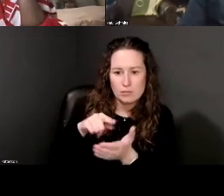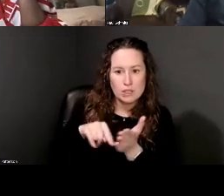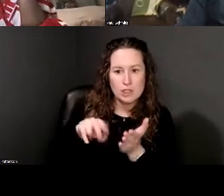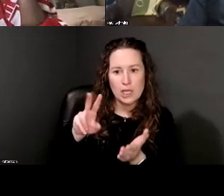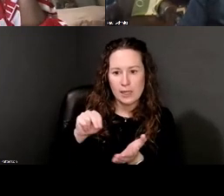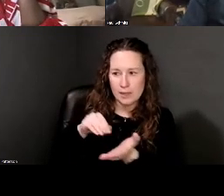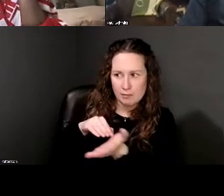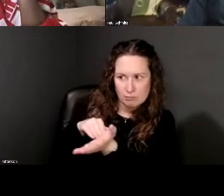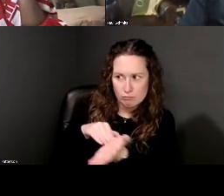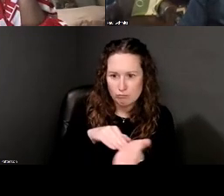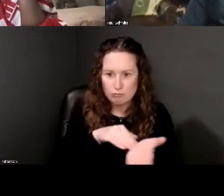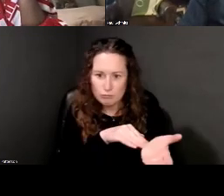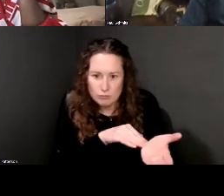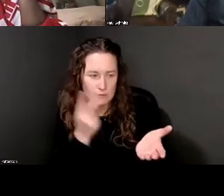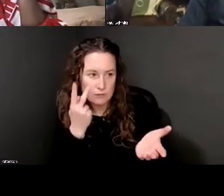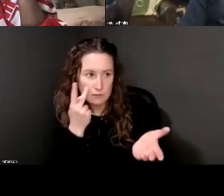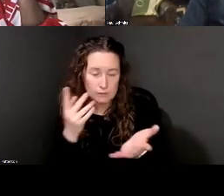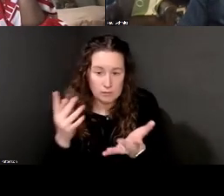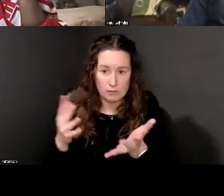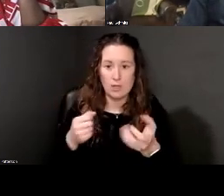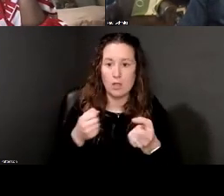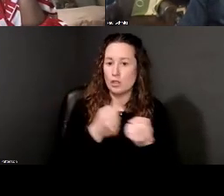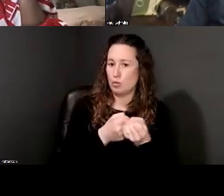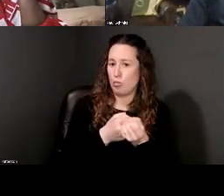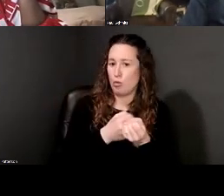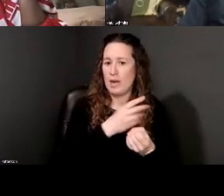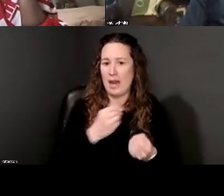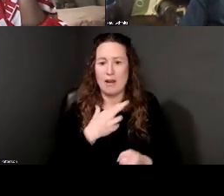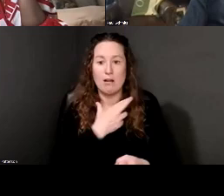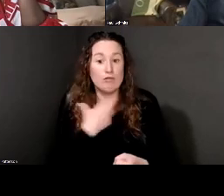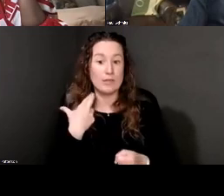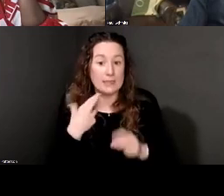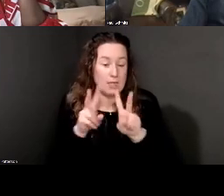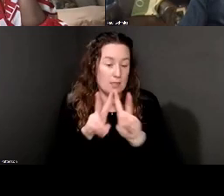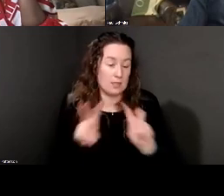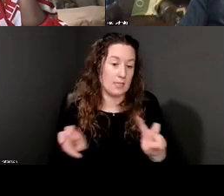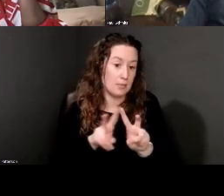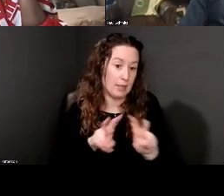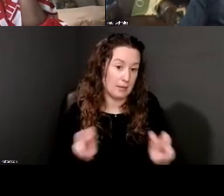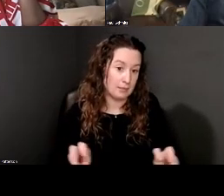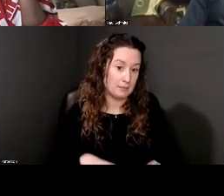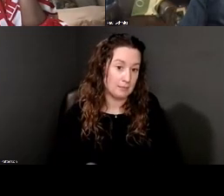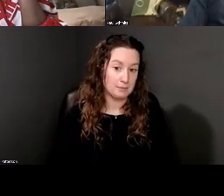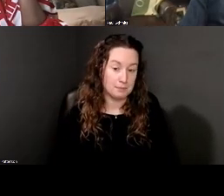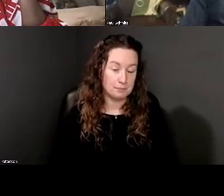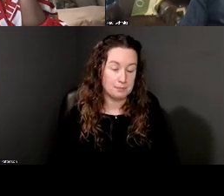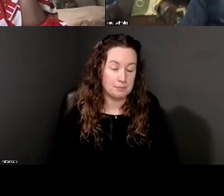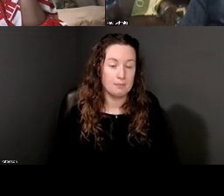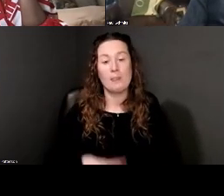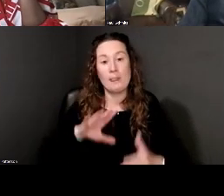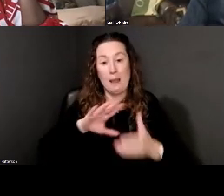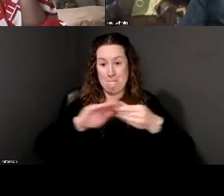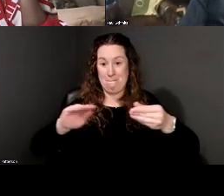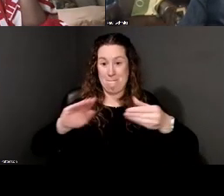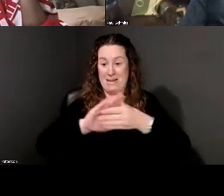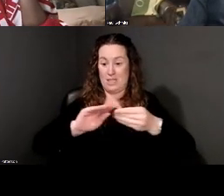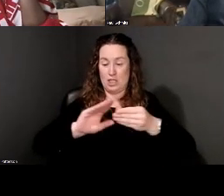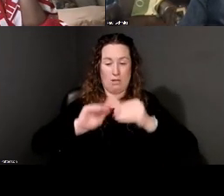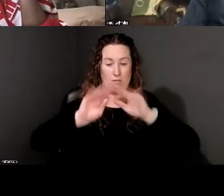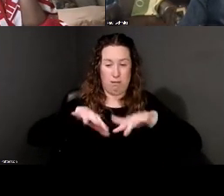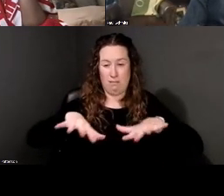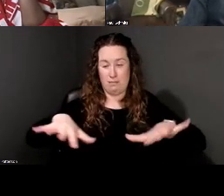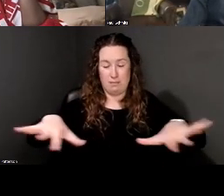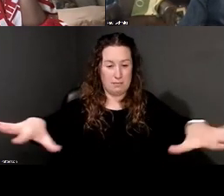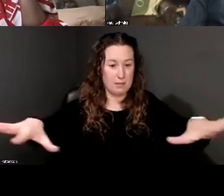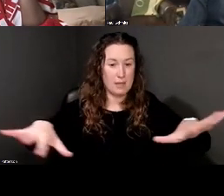do sort of a support and risk assessment. The messaging has been pervasive, and people who are relatively